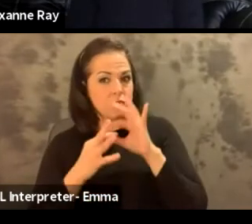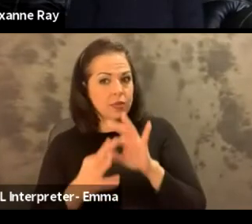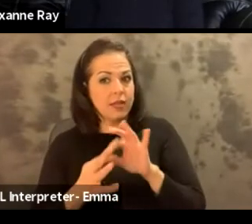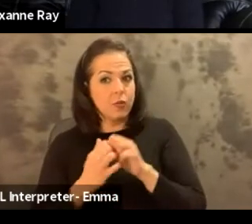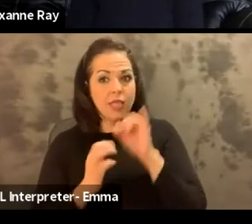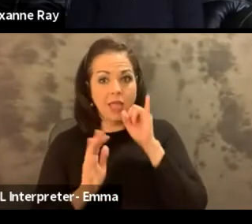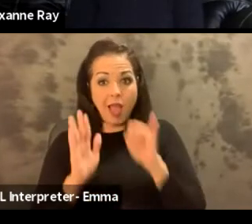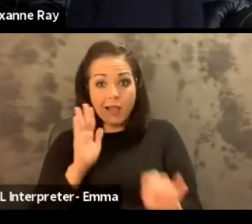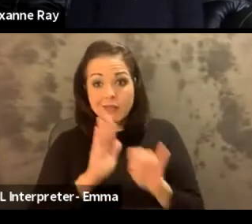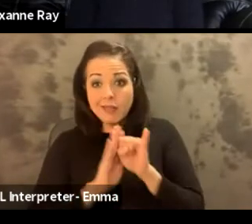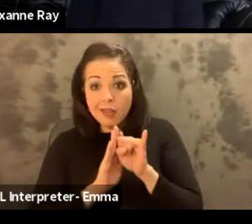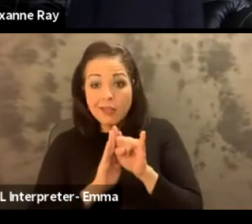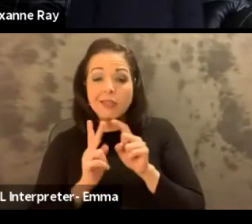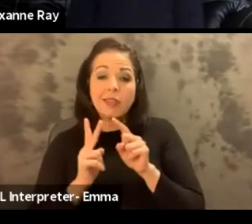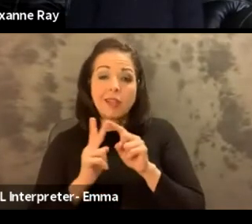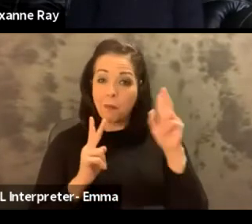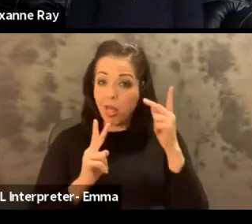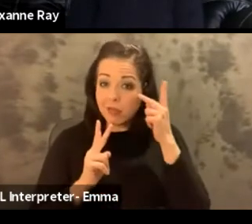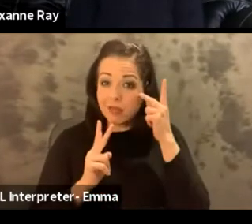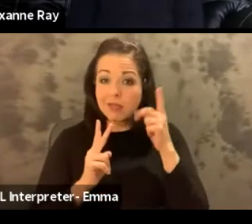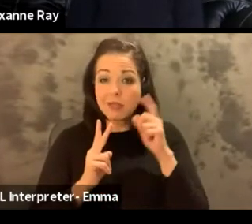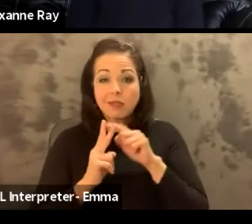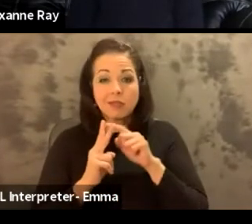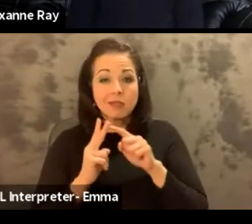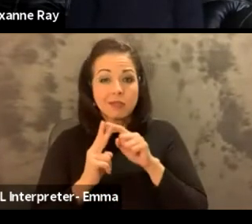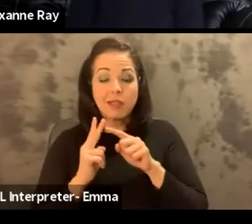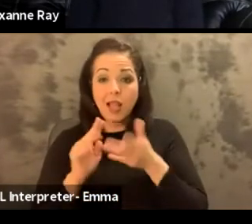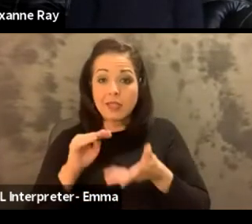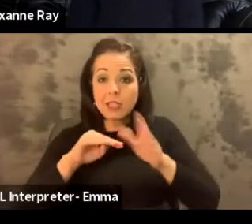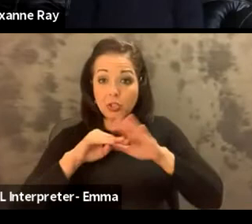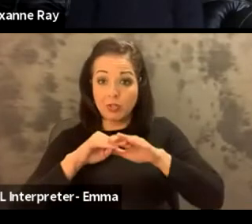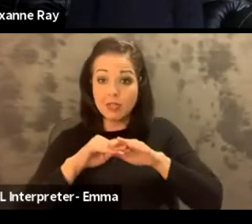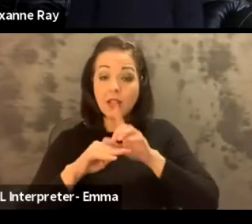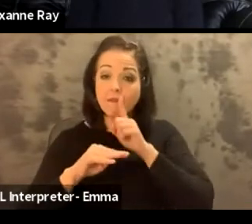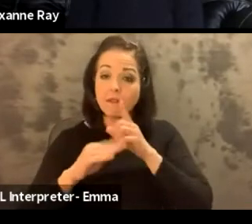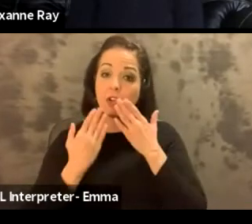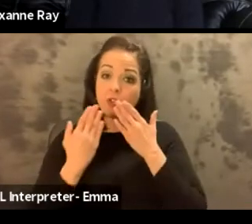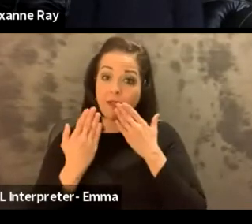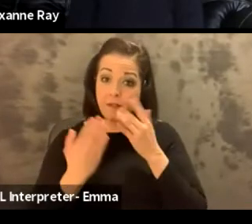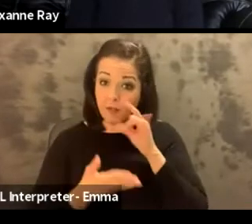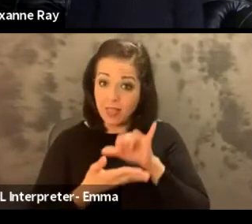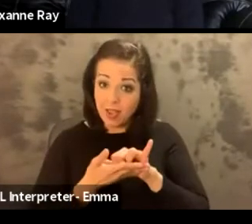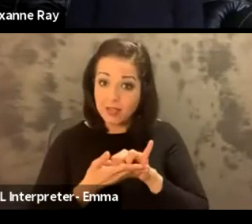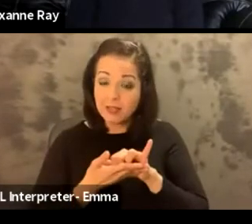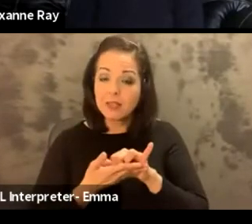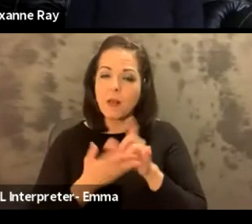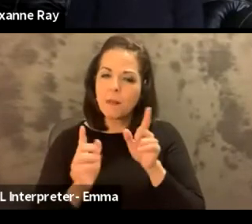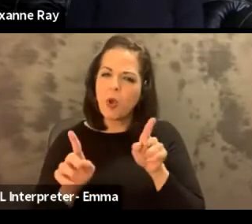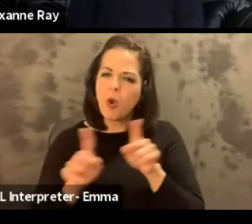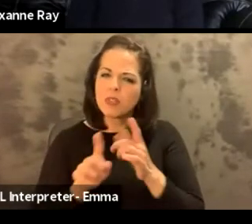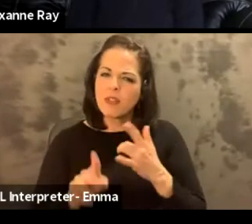identity and identity politics has increased, and I'm very grateful for that. But I feel